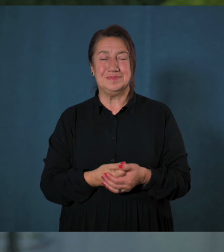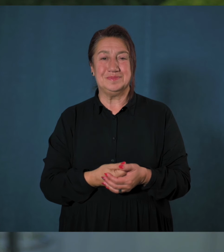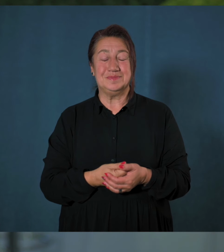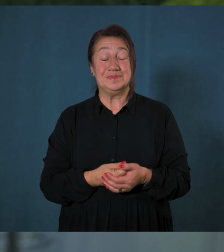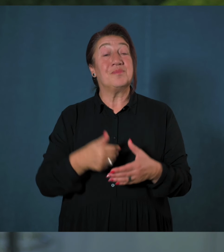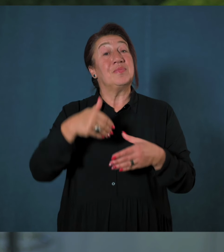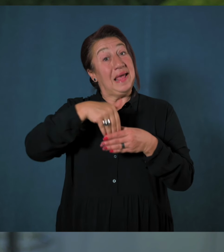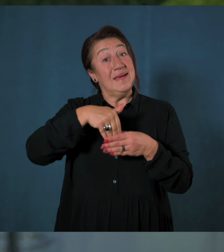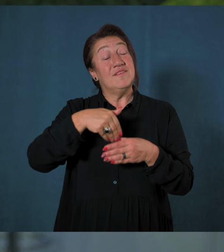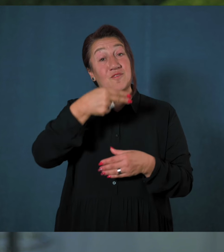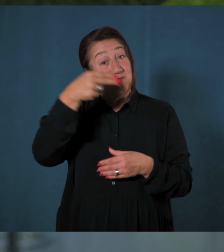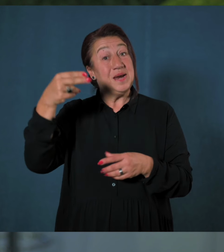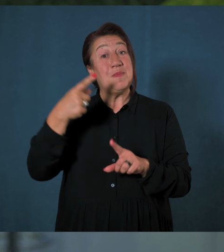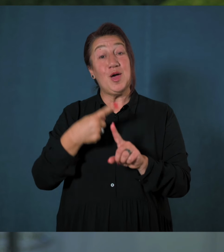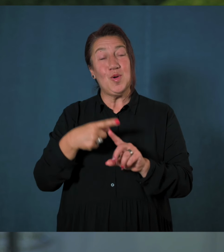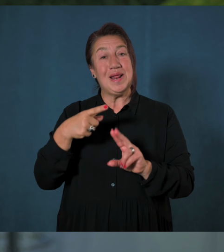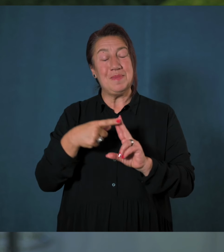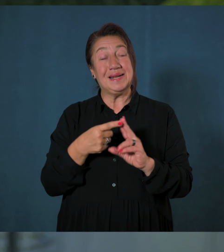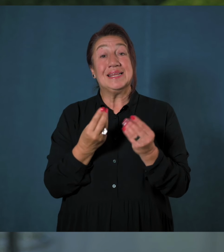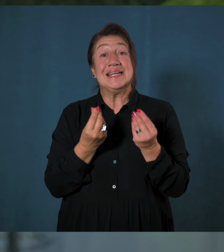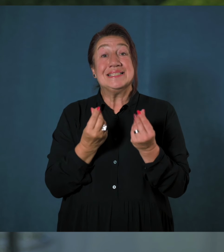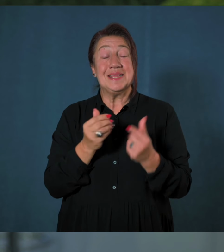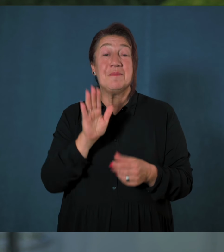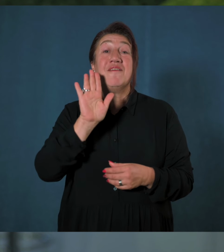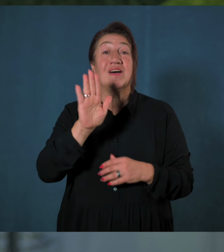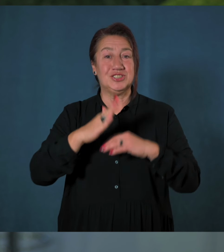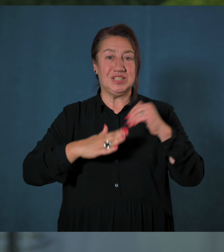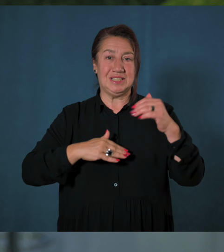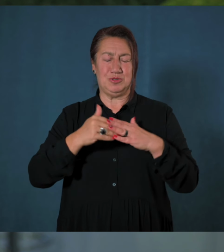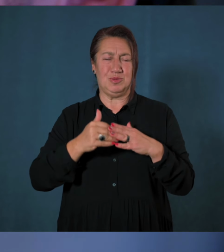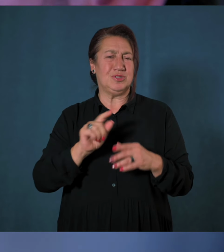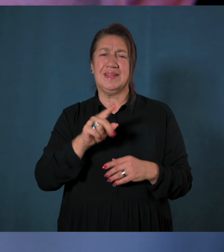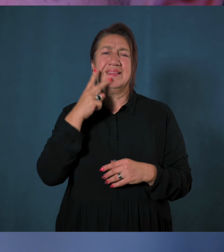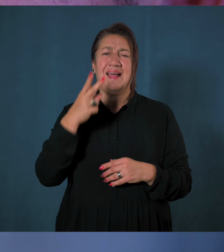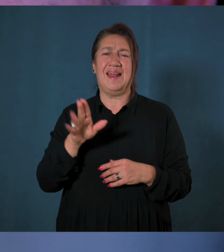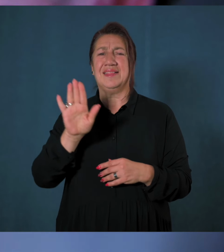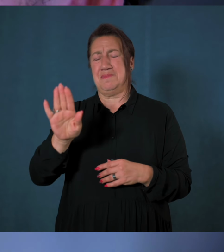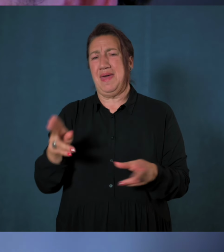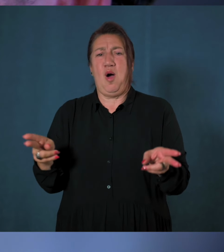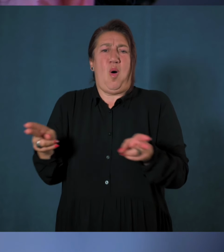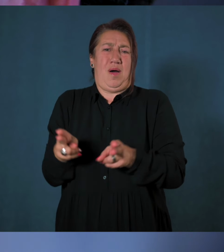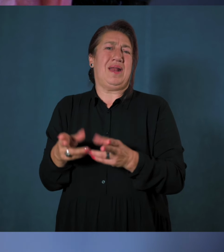At HPE, we value your abilities over your limitations.